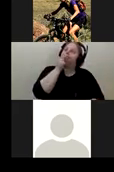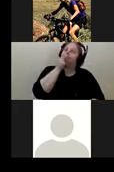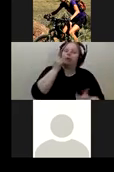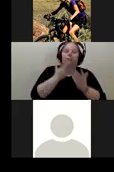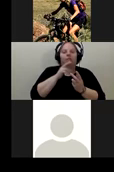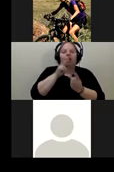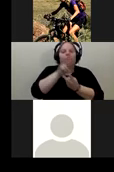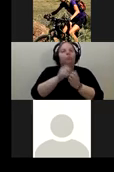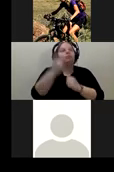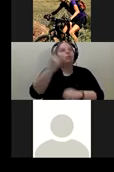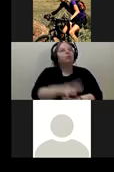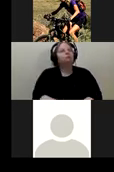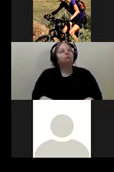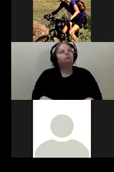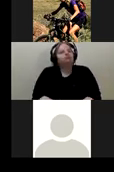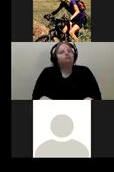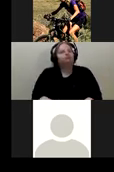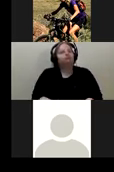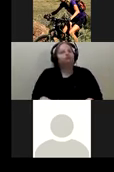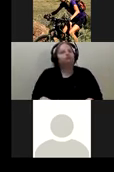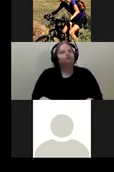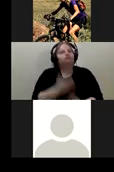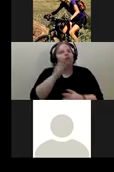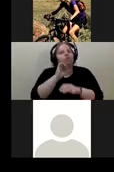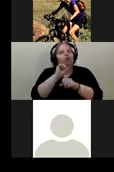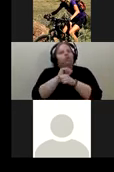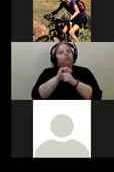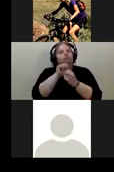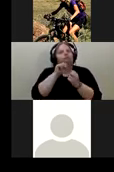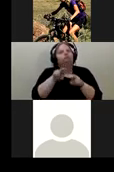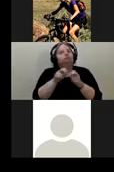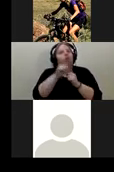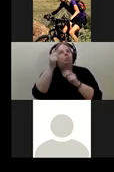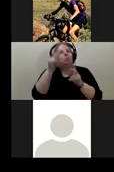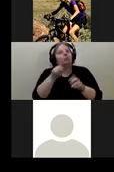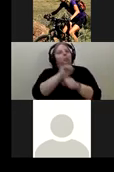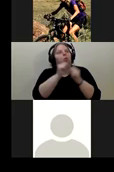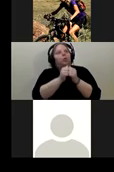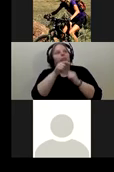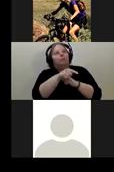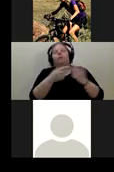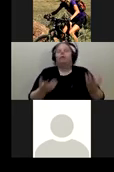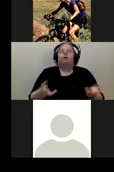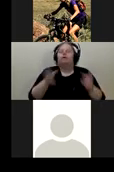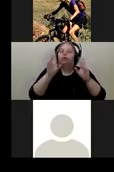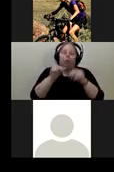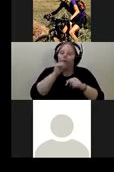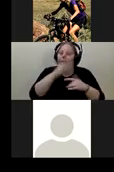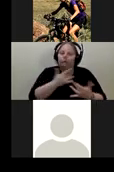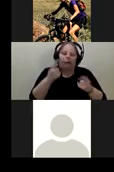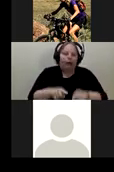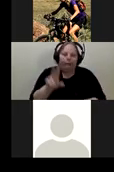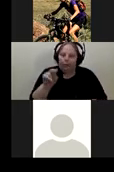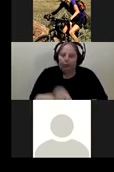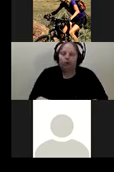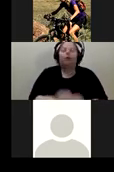sleep with someone that I work for," right? No, that isn't the way these things happen. The